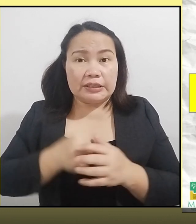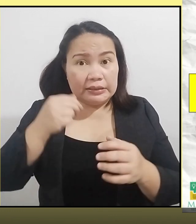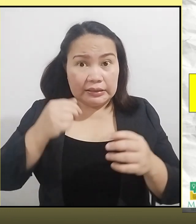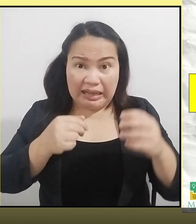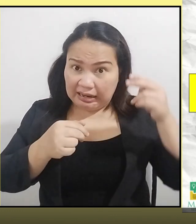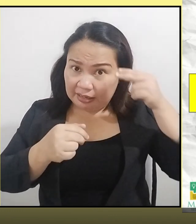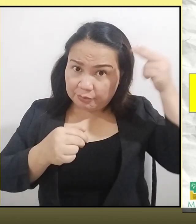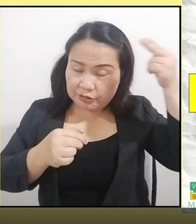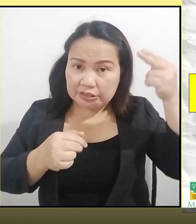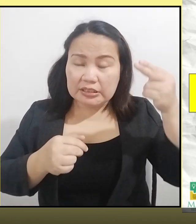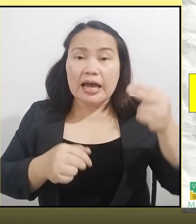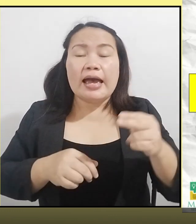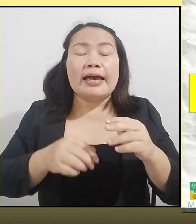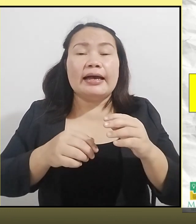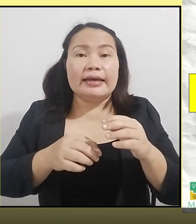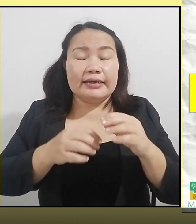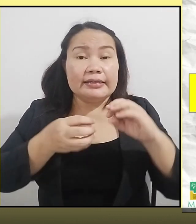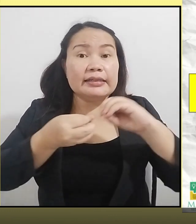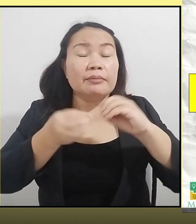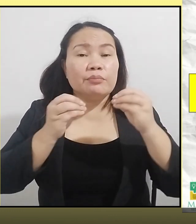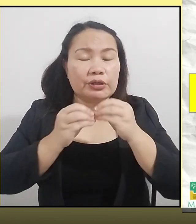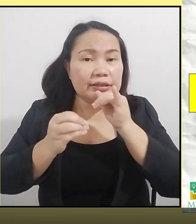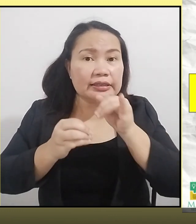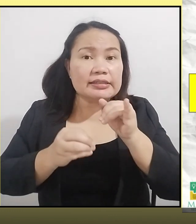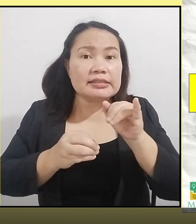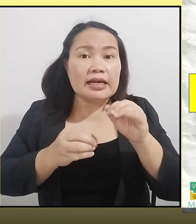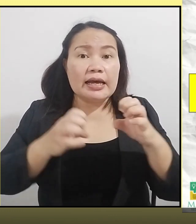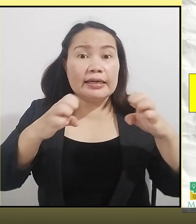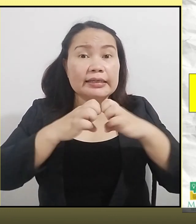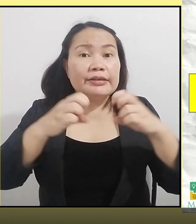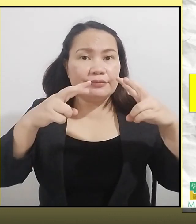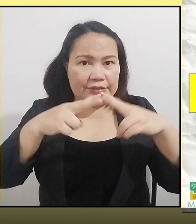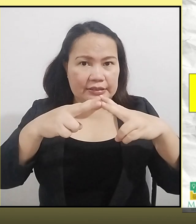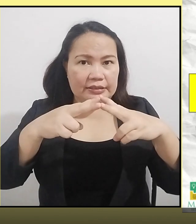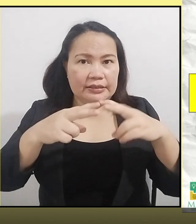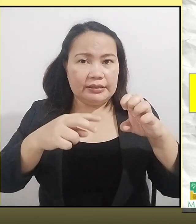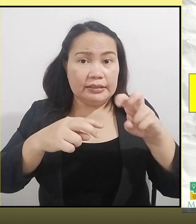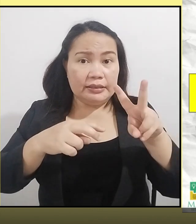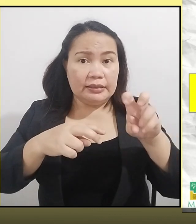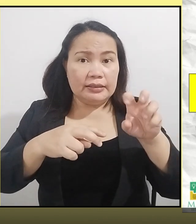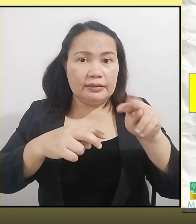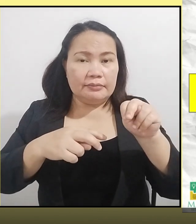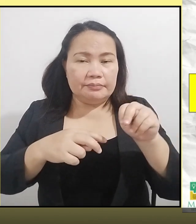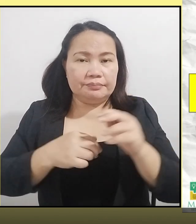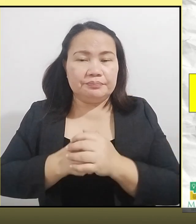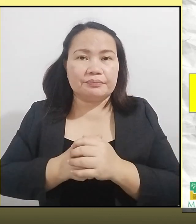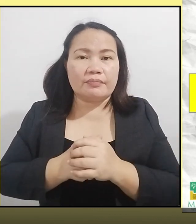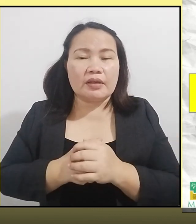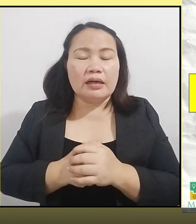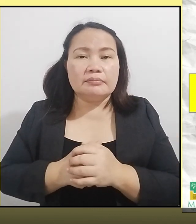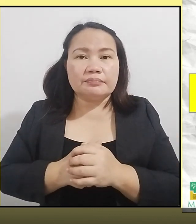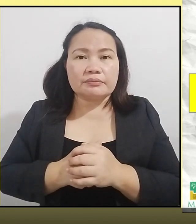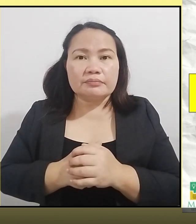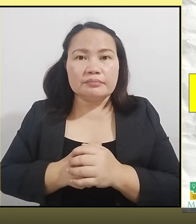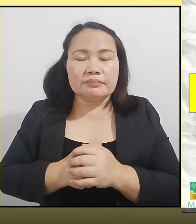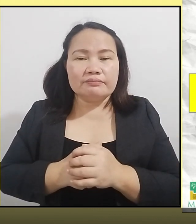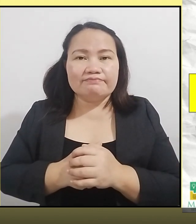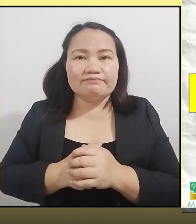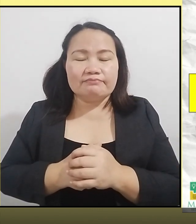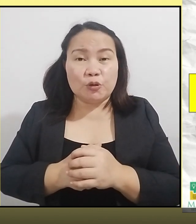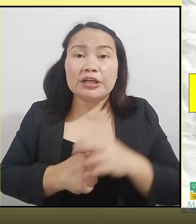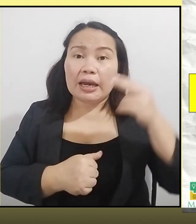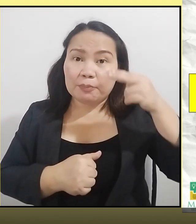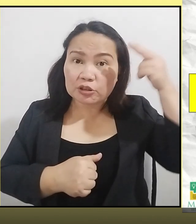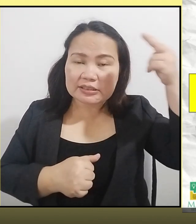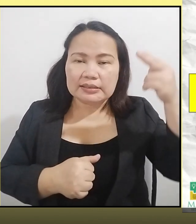ating hypothesis ay a number is even. Magiging statement naman natin ay then the